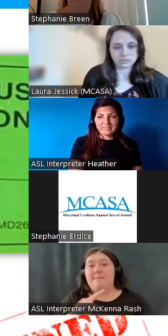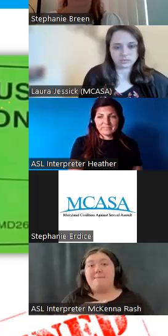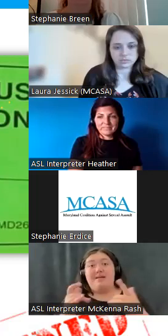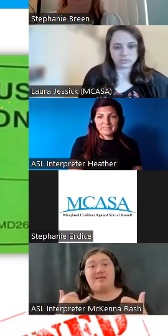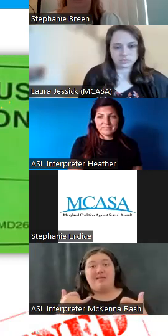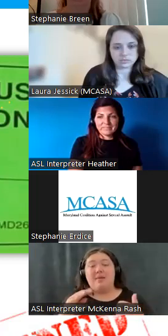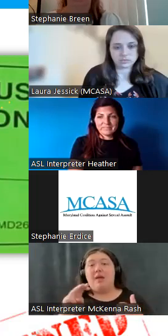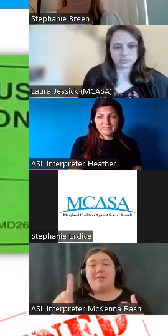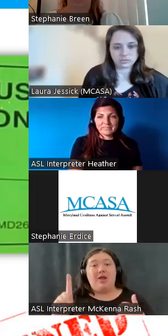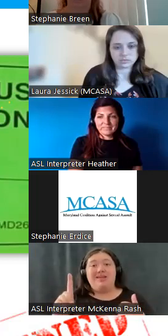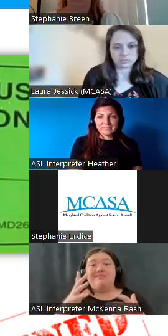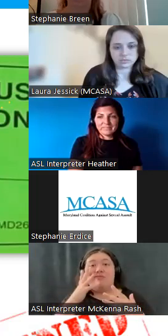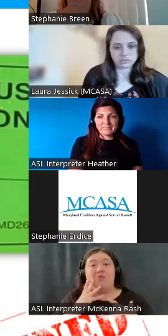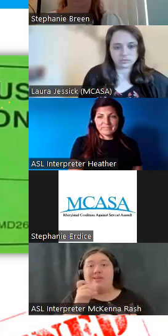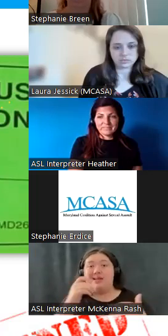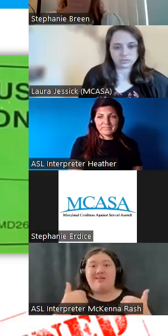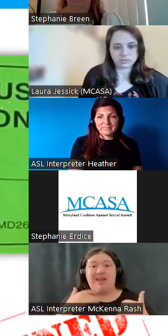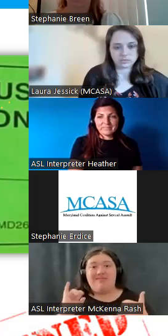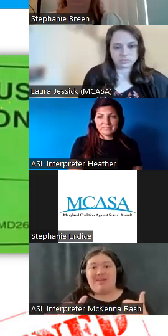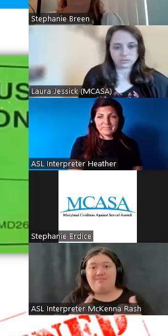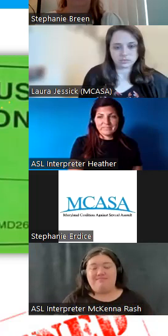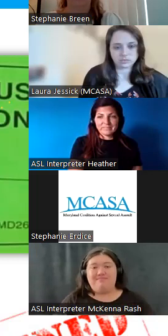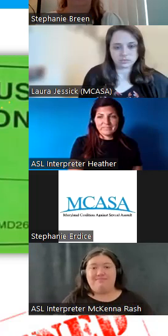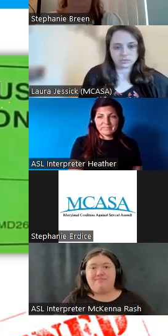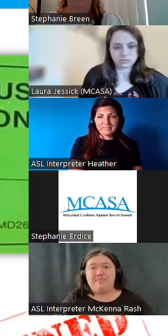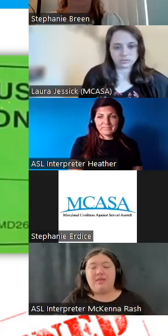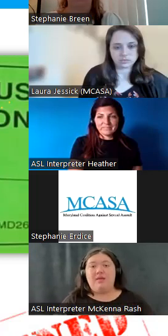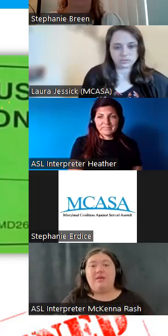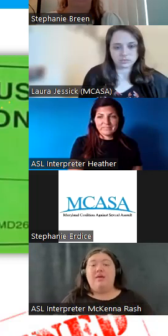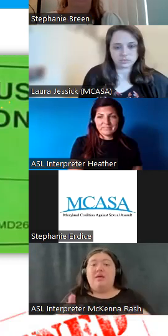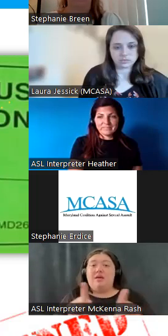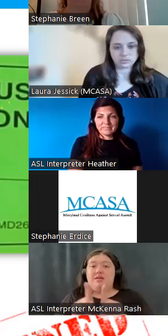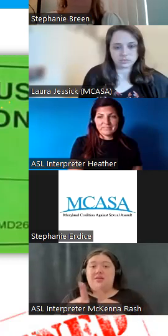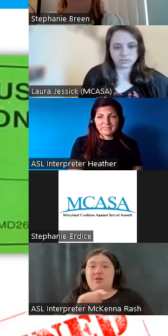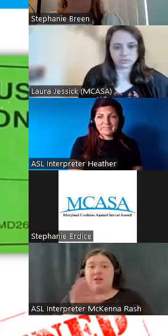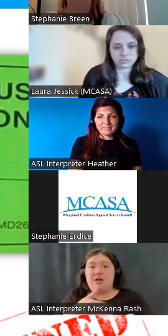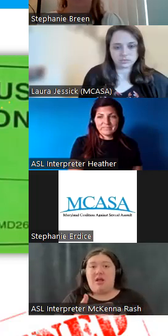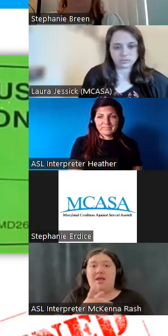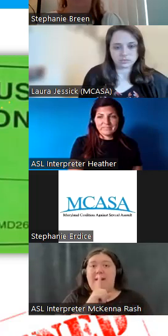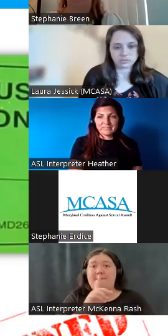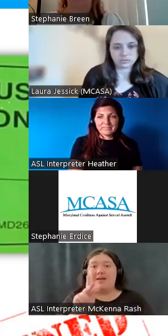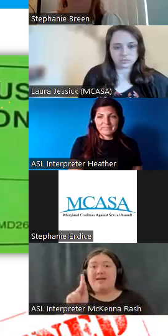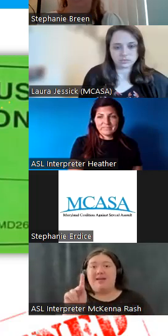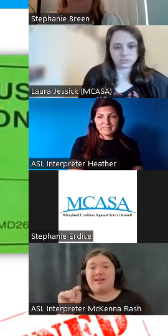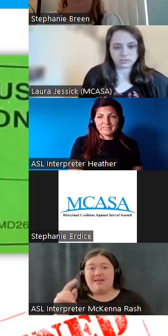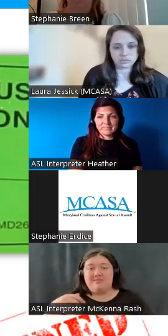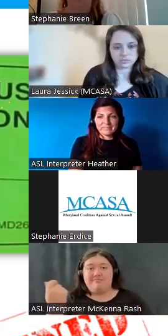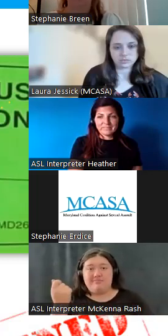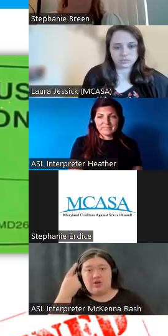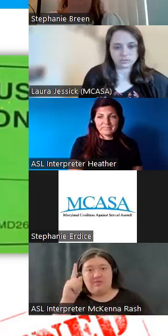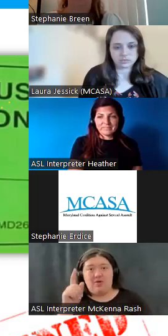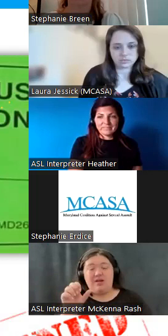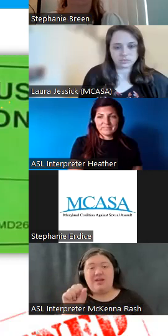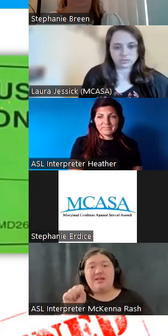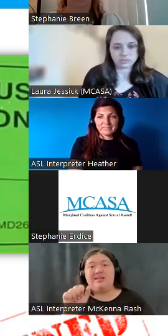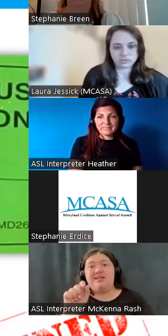Maryland unfortunately does not. In addition, all anonymous kits are retained per statutory